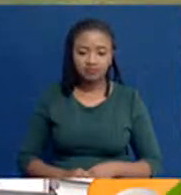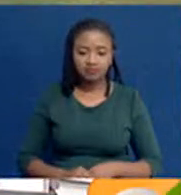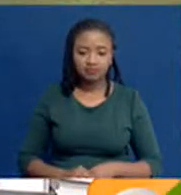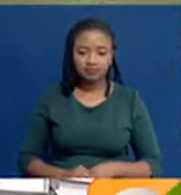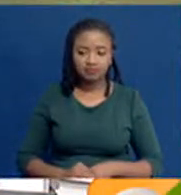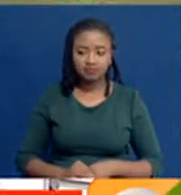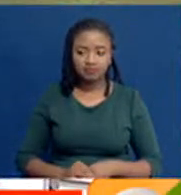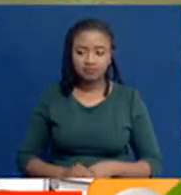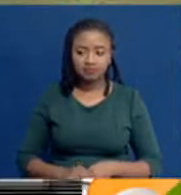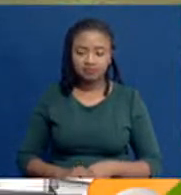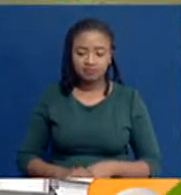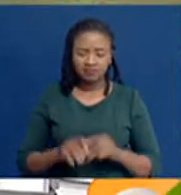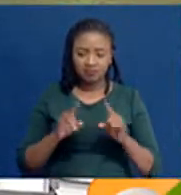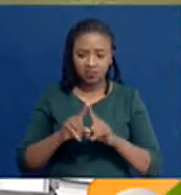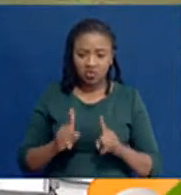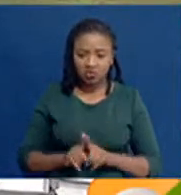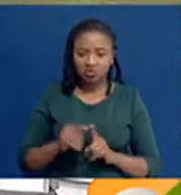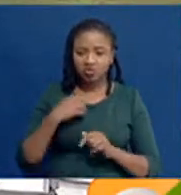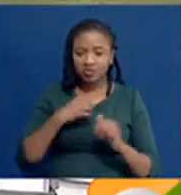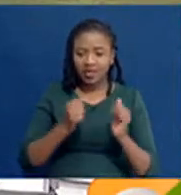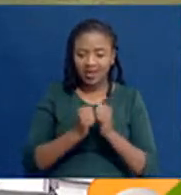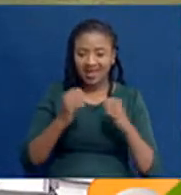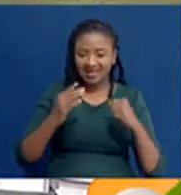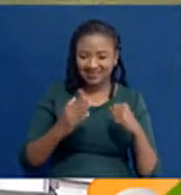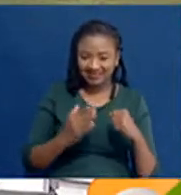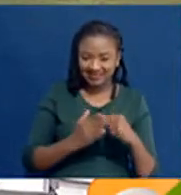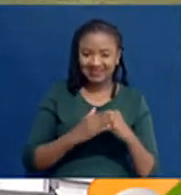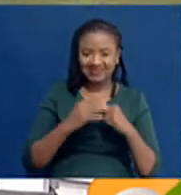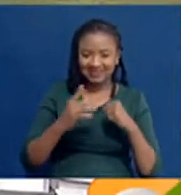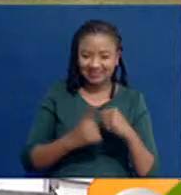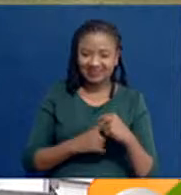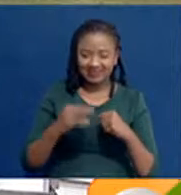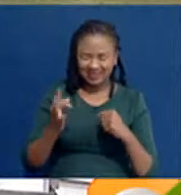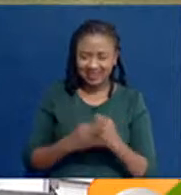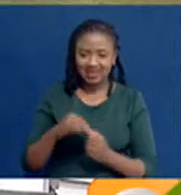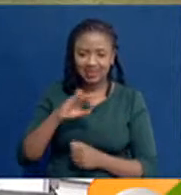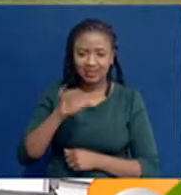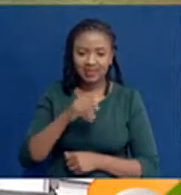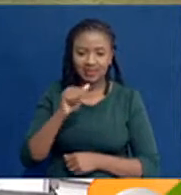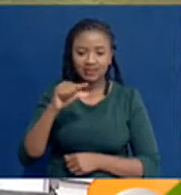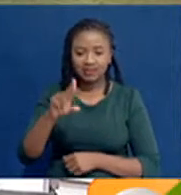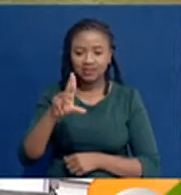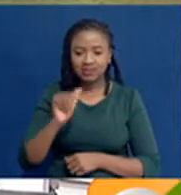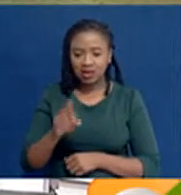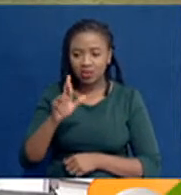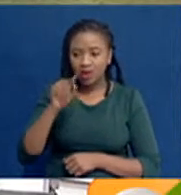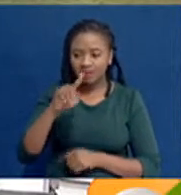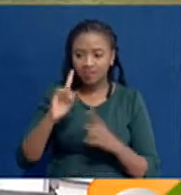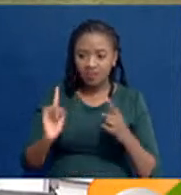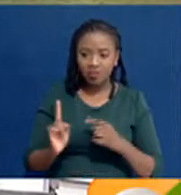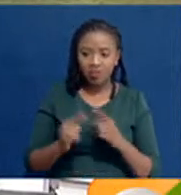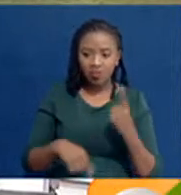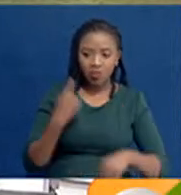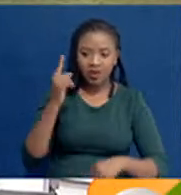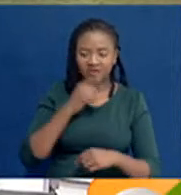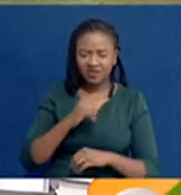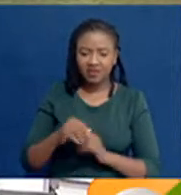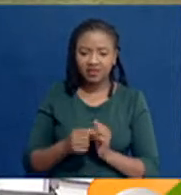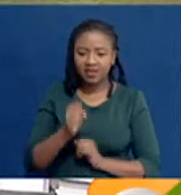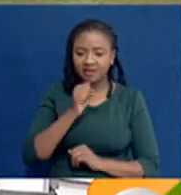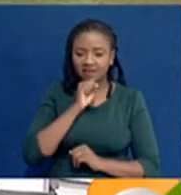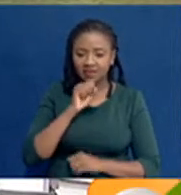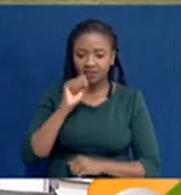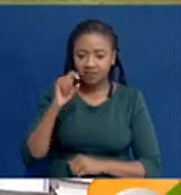Kevit Desai's iconic 1968 Jaguar 420 won the 51st Africa Concours D'elegance